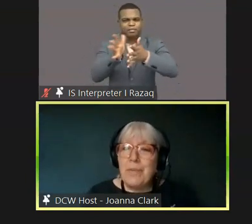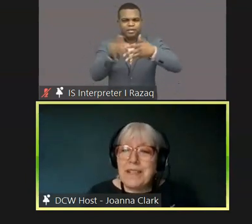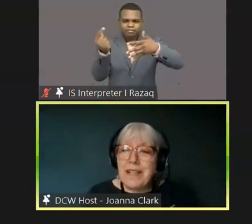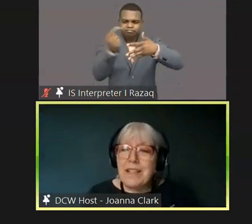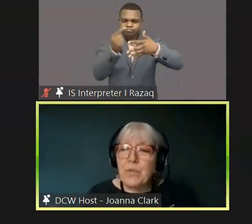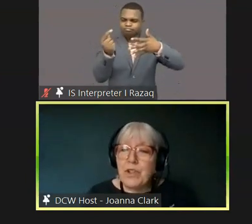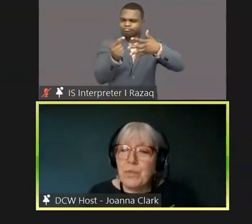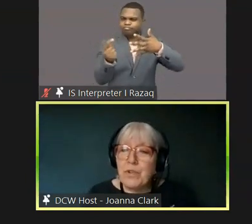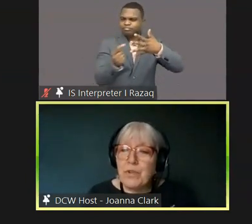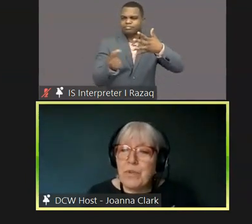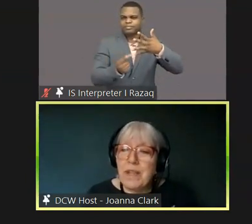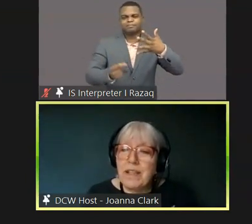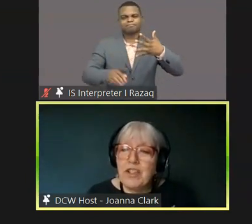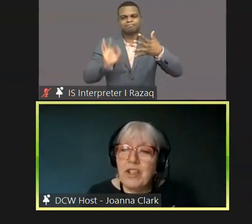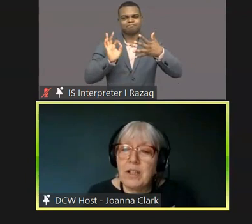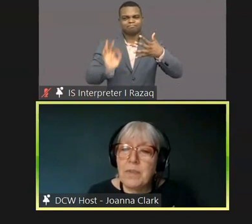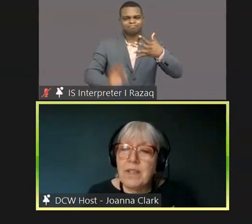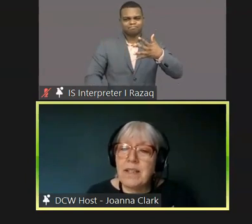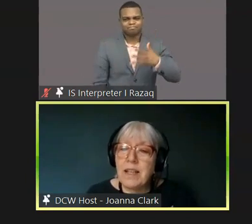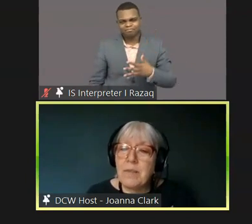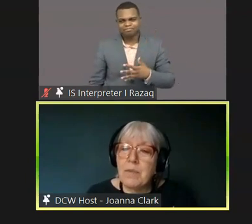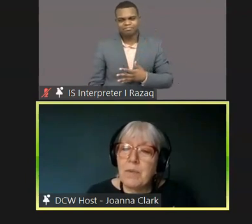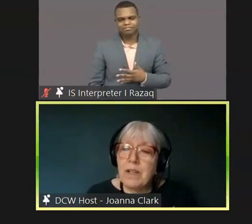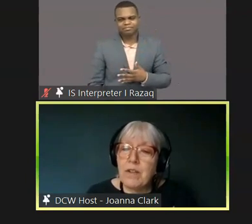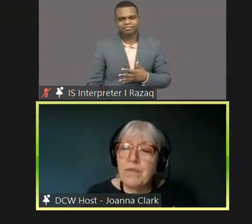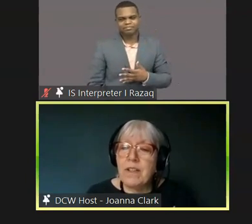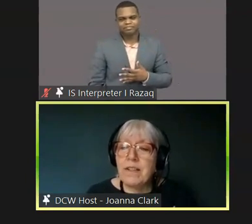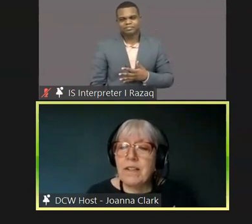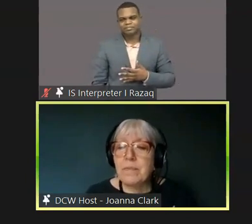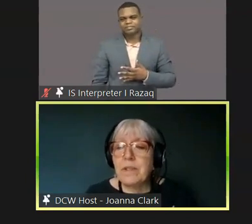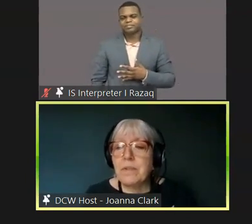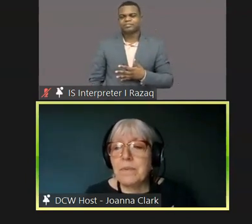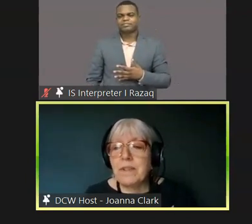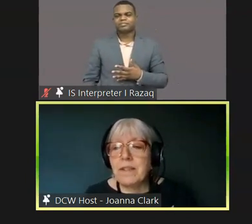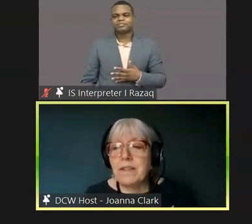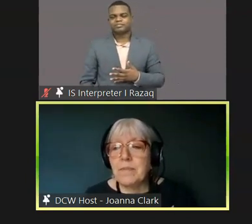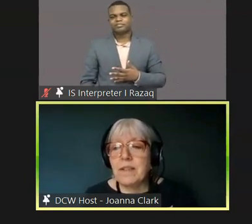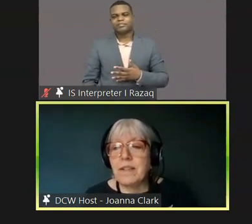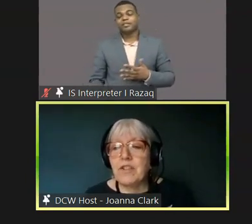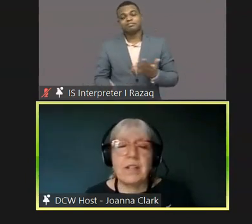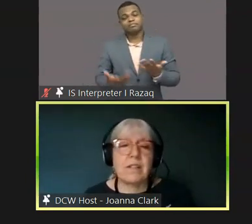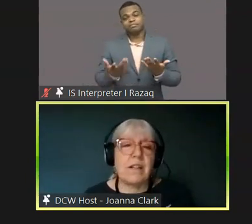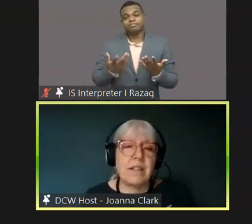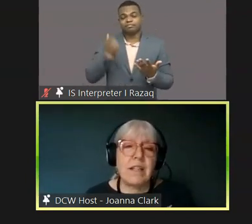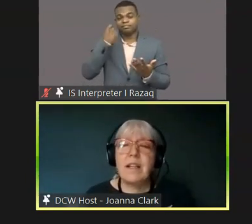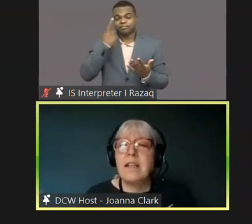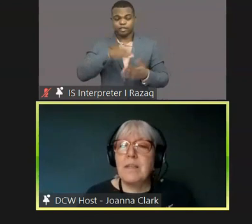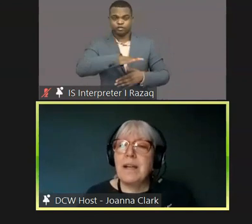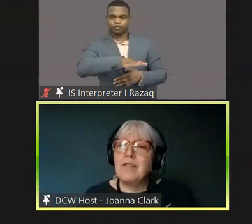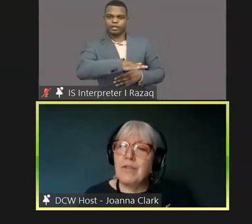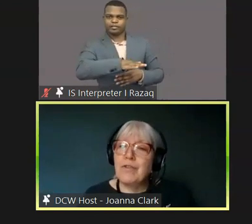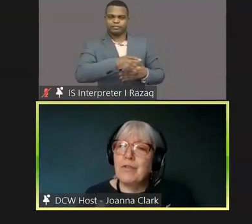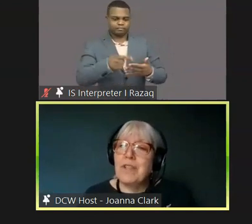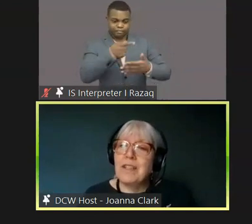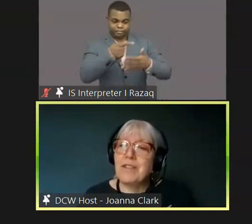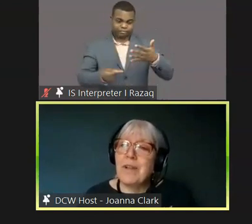perhaps common sense. It's what you would do with any child, but at the same time, quite often, I think people think that because the child can't hear, they